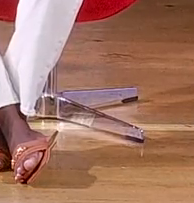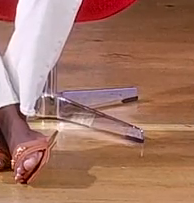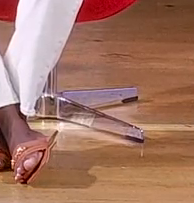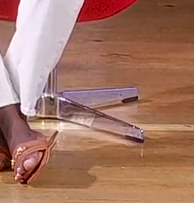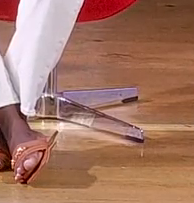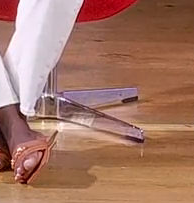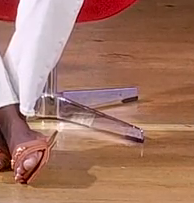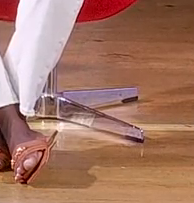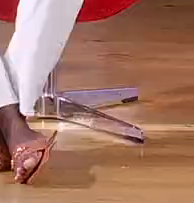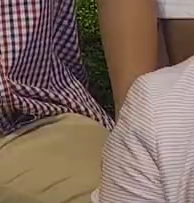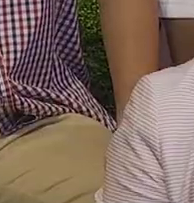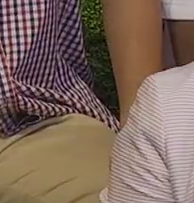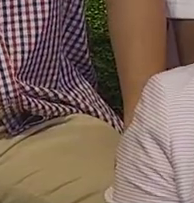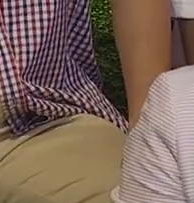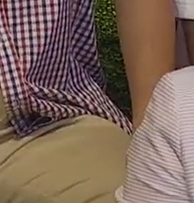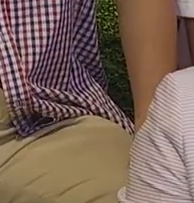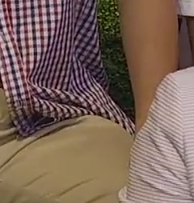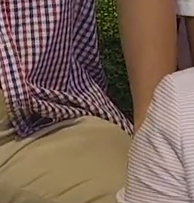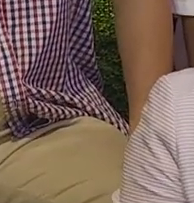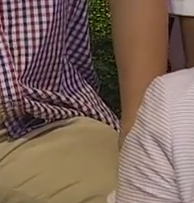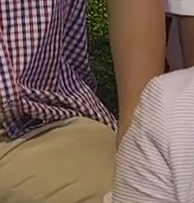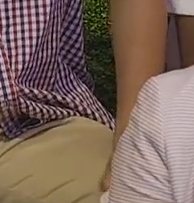Yeah. Okay.